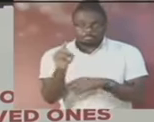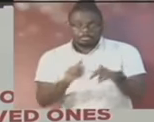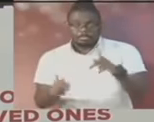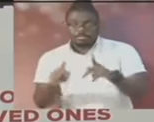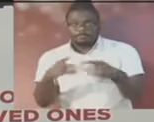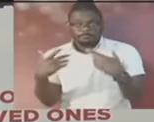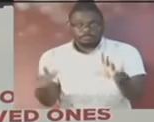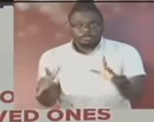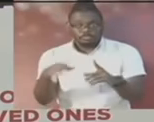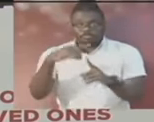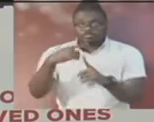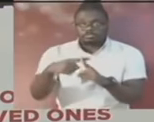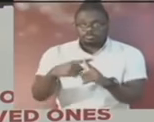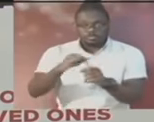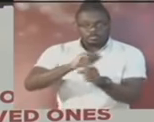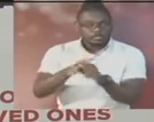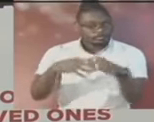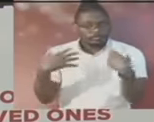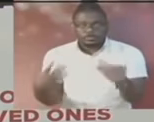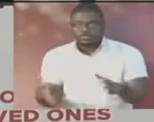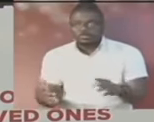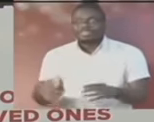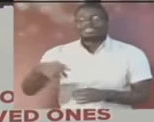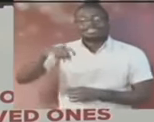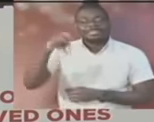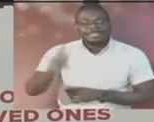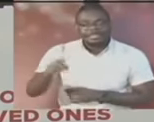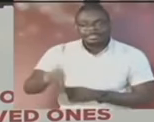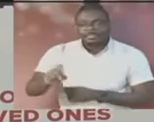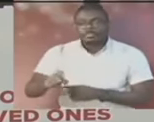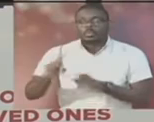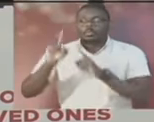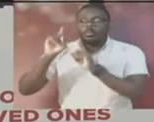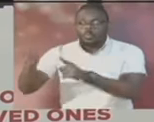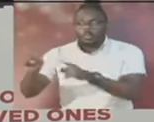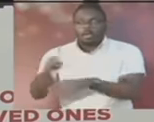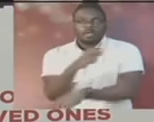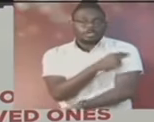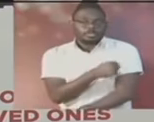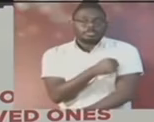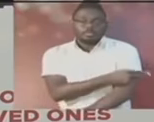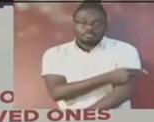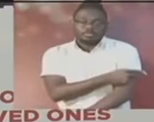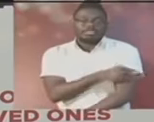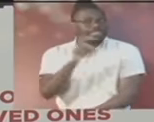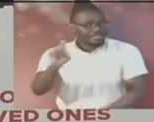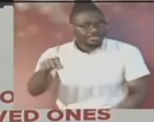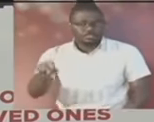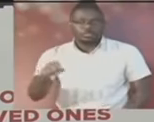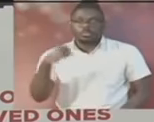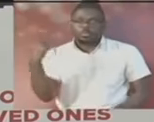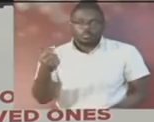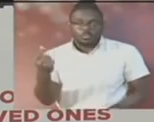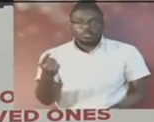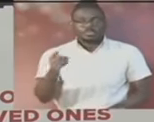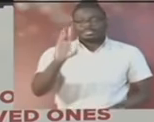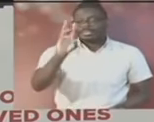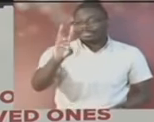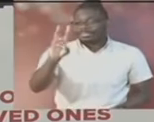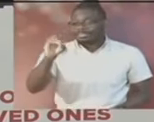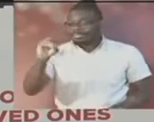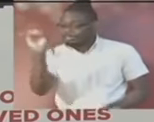COVID positive require treatment in a hospital center. Only 6% of those